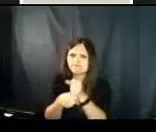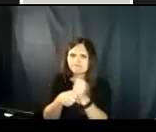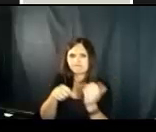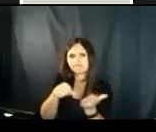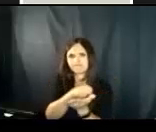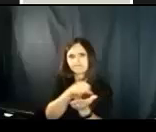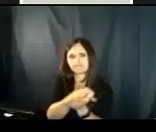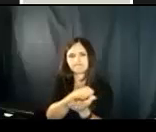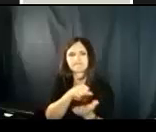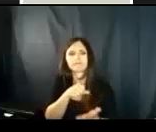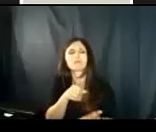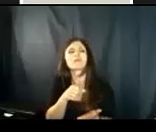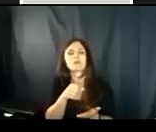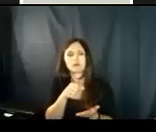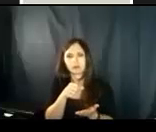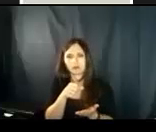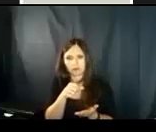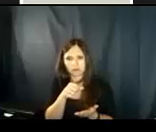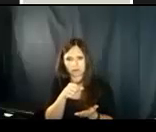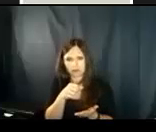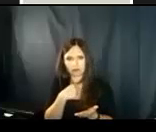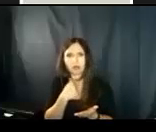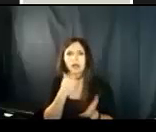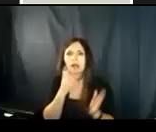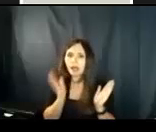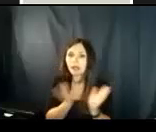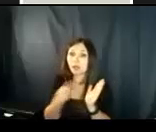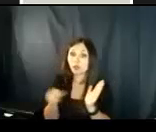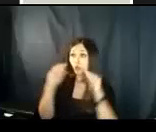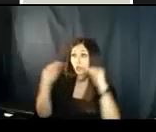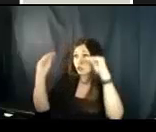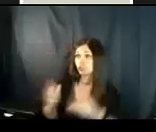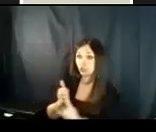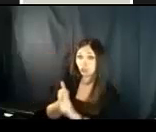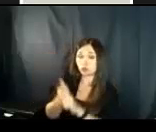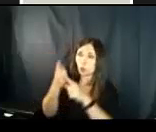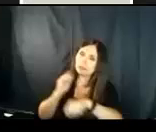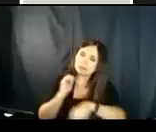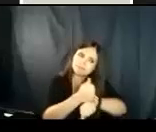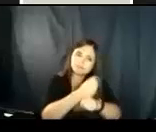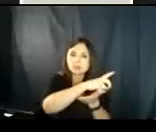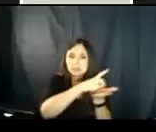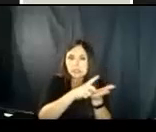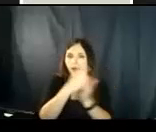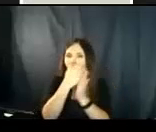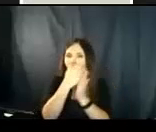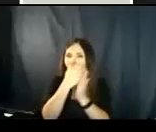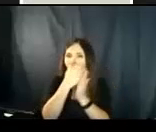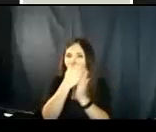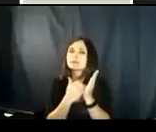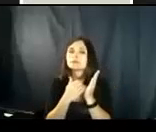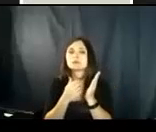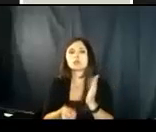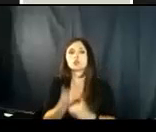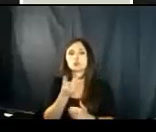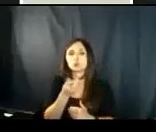things that I encourage teachers to do when they're designing or putting lessons together is there are two things